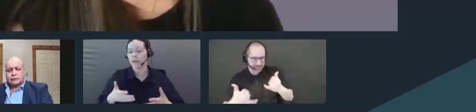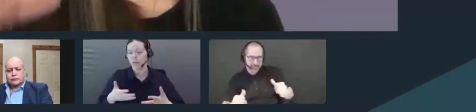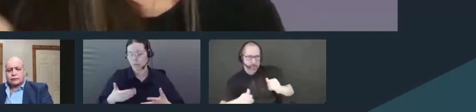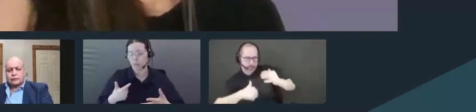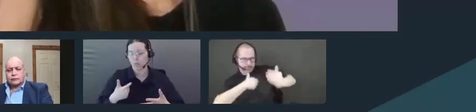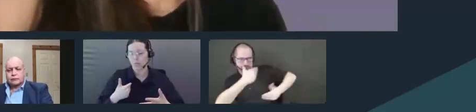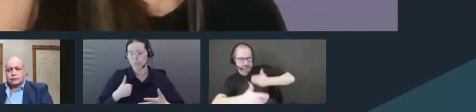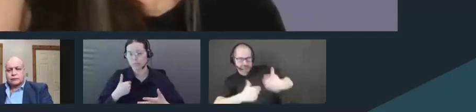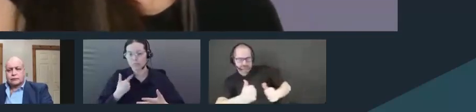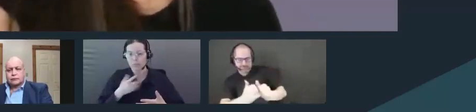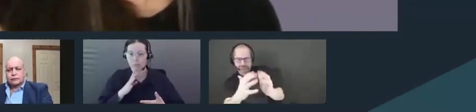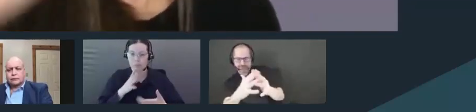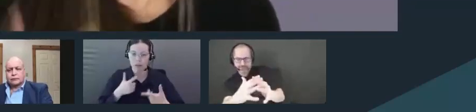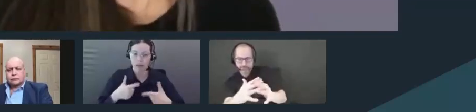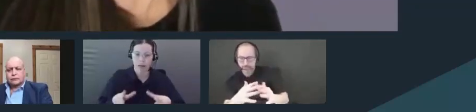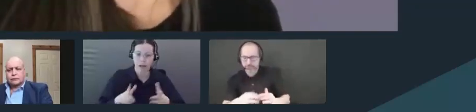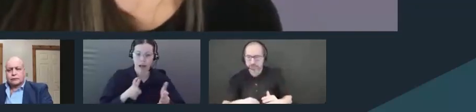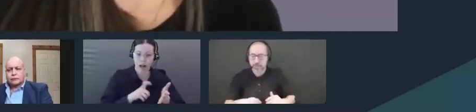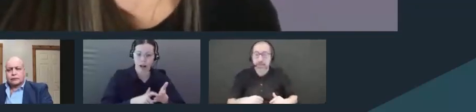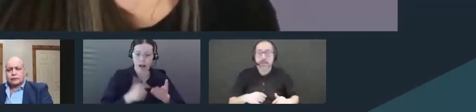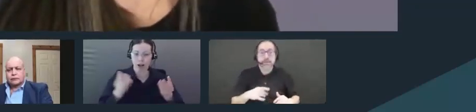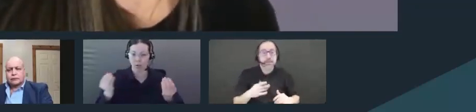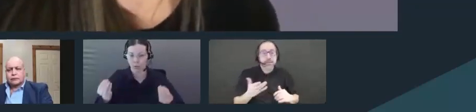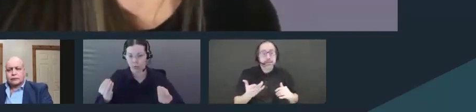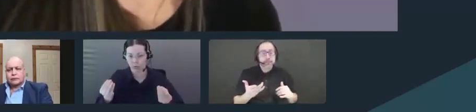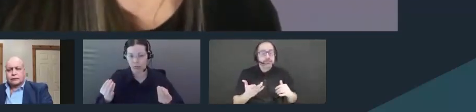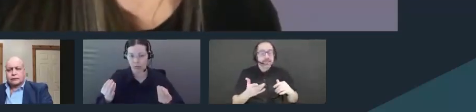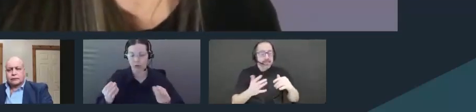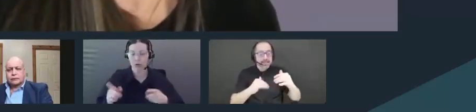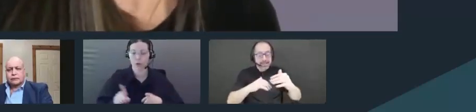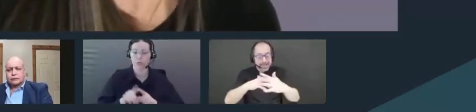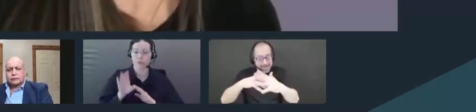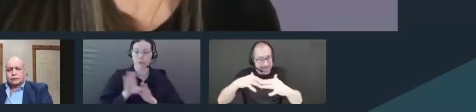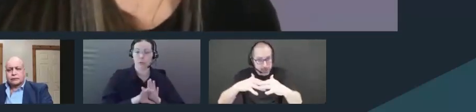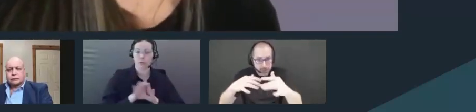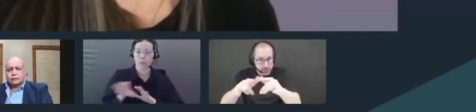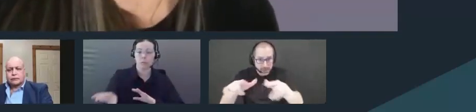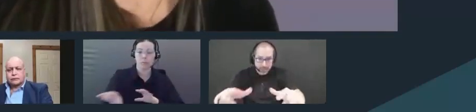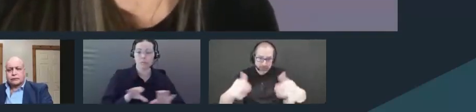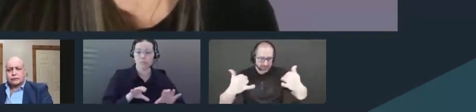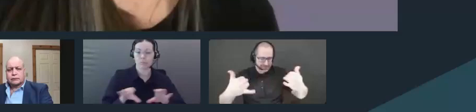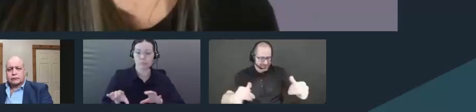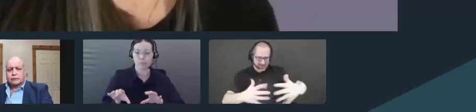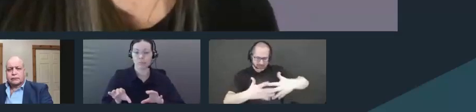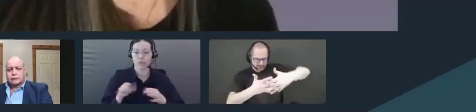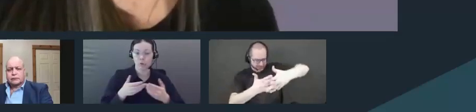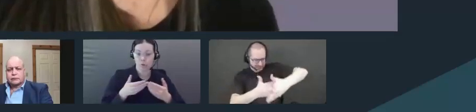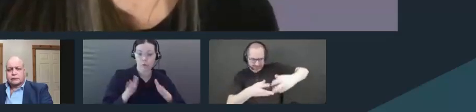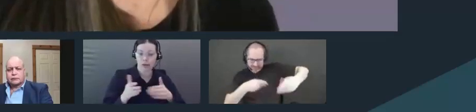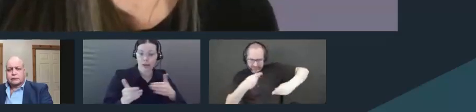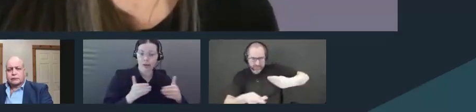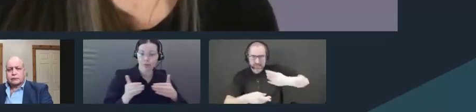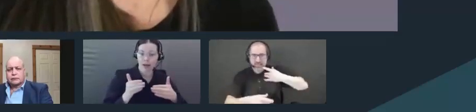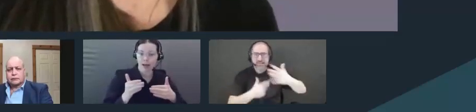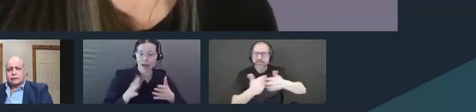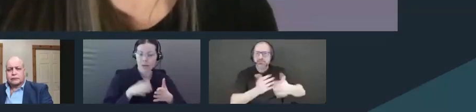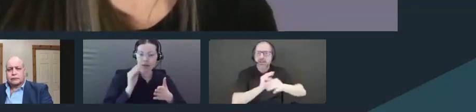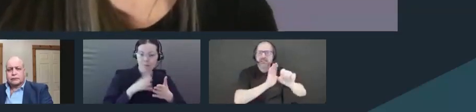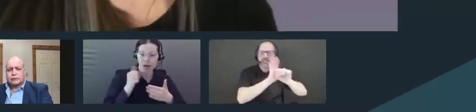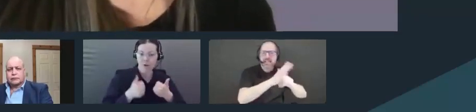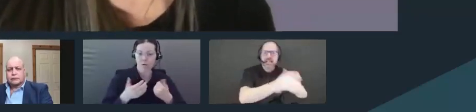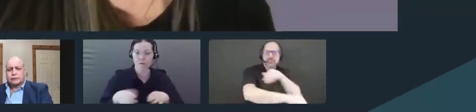Indigenous scholars see that Indigenous languages have persisted despite state power that dictated their